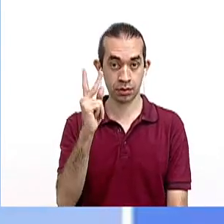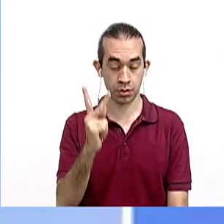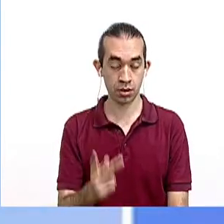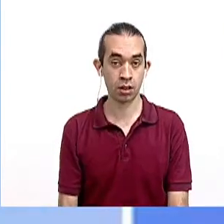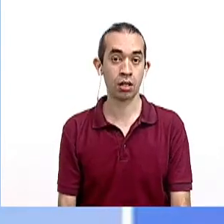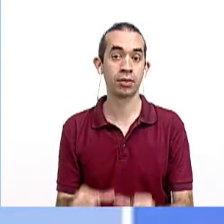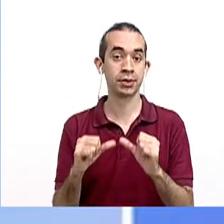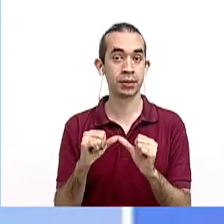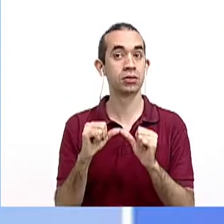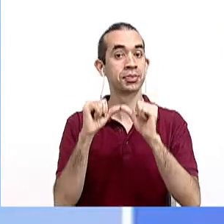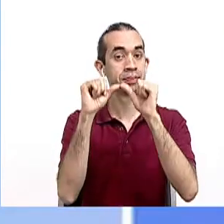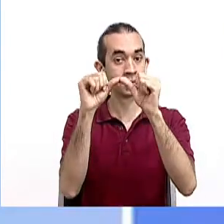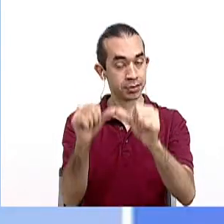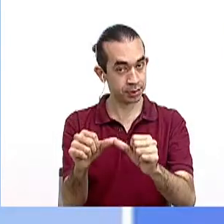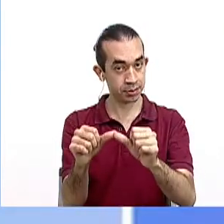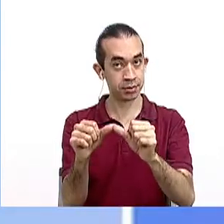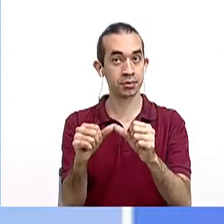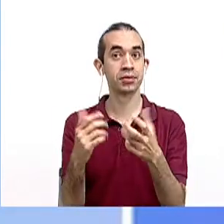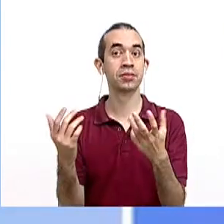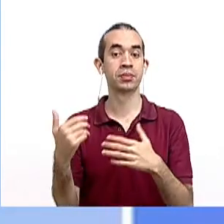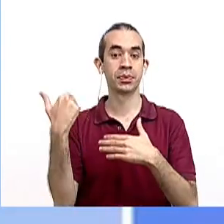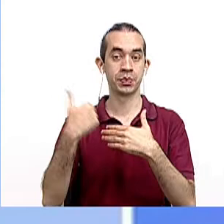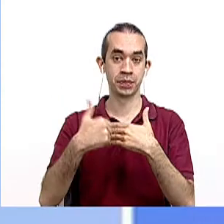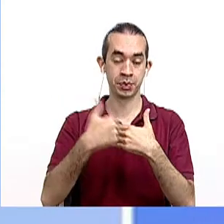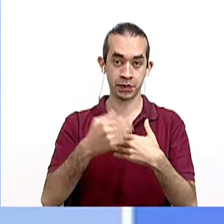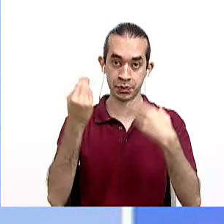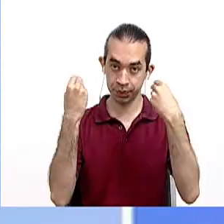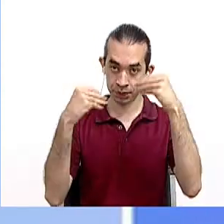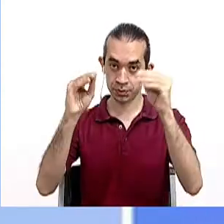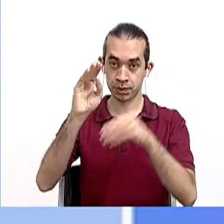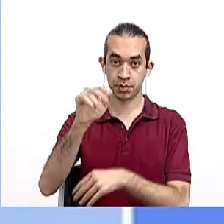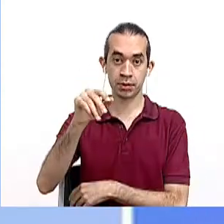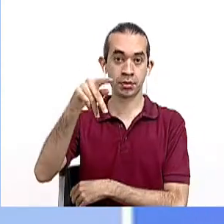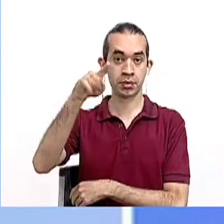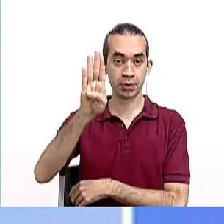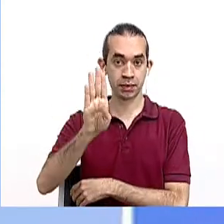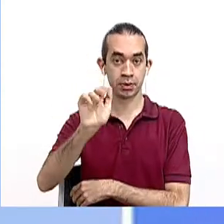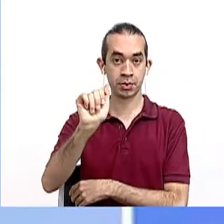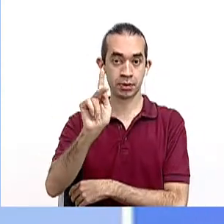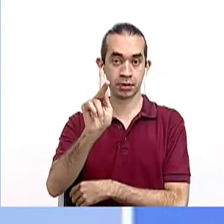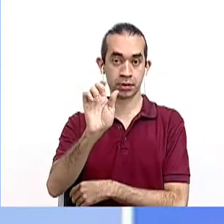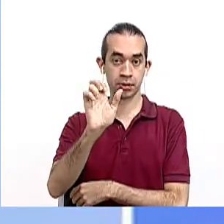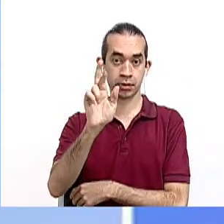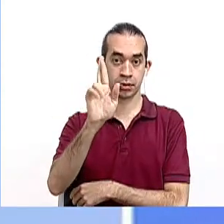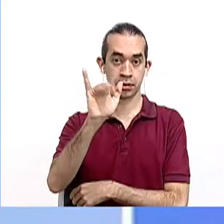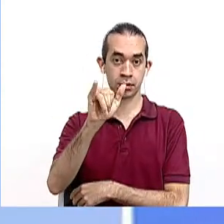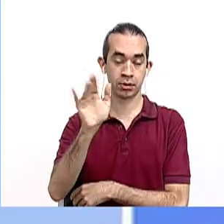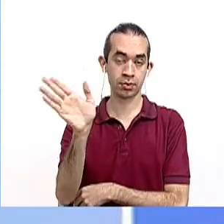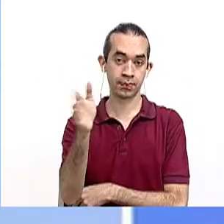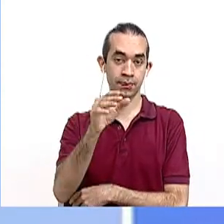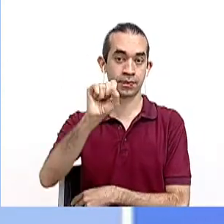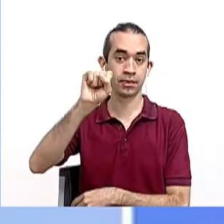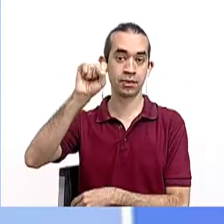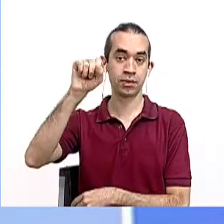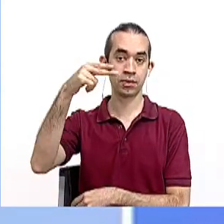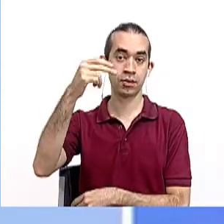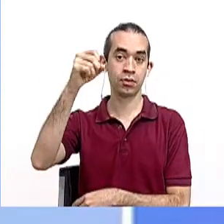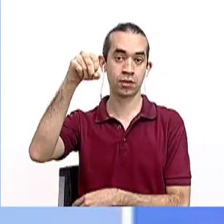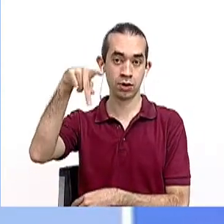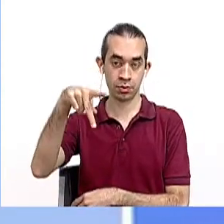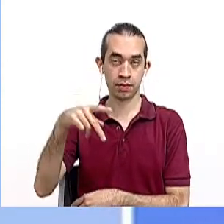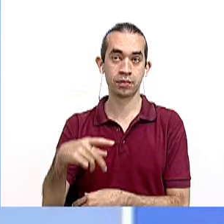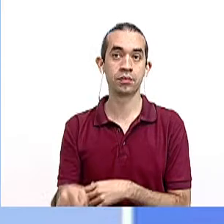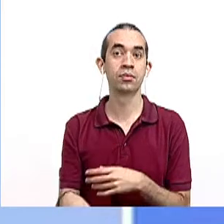let's continue with a bakery shop, okay? We have a bakery shop. And we also have